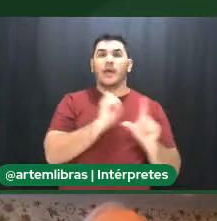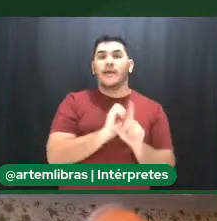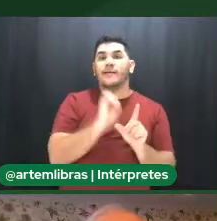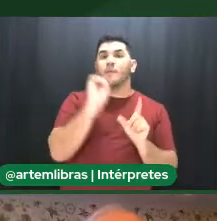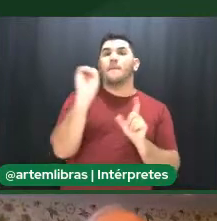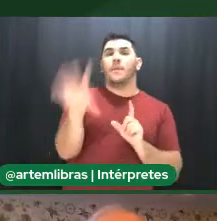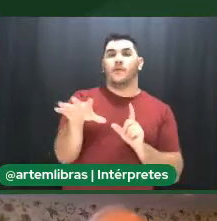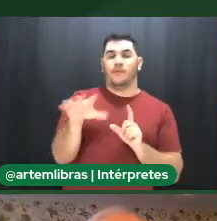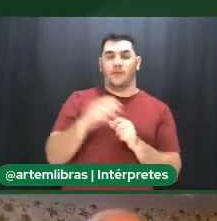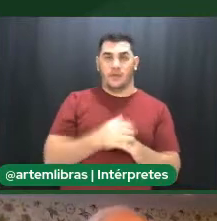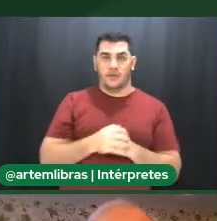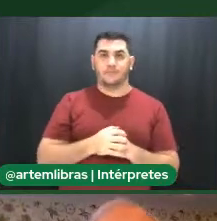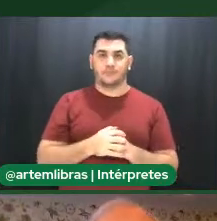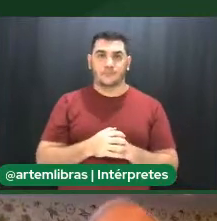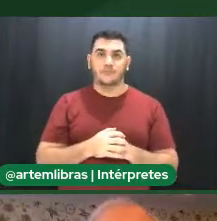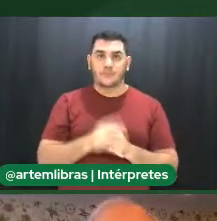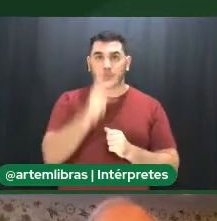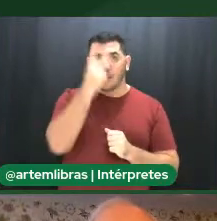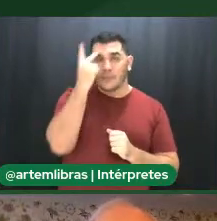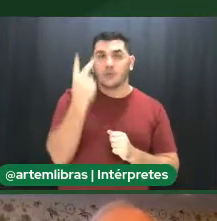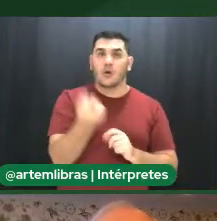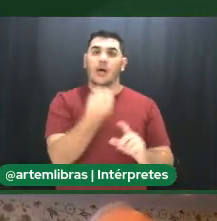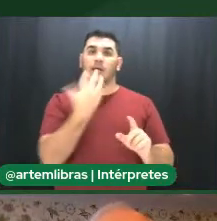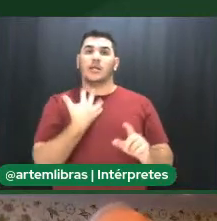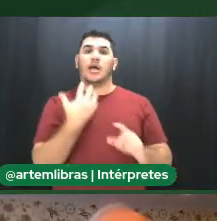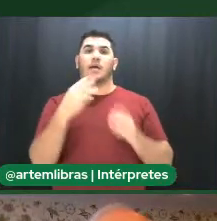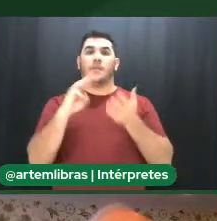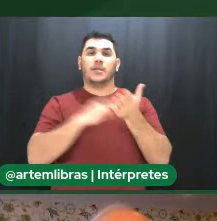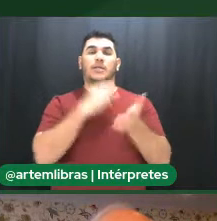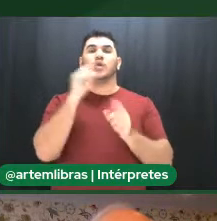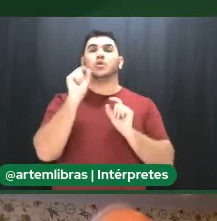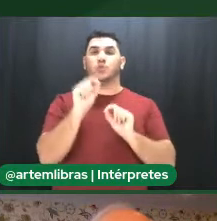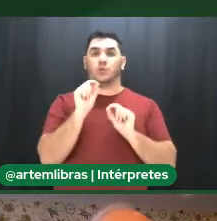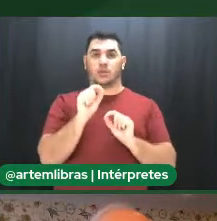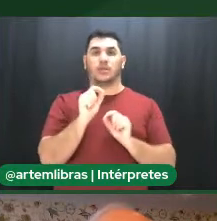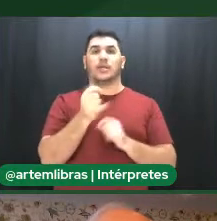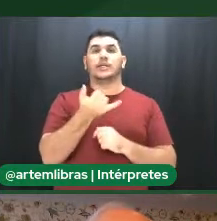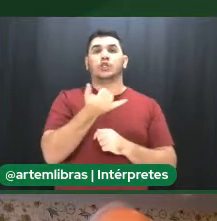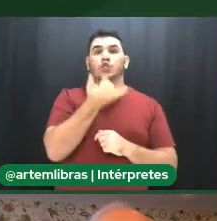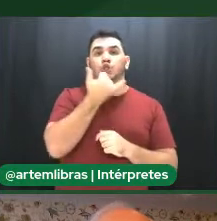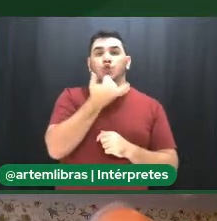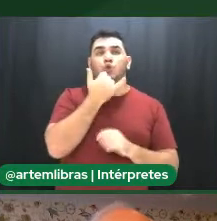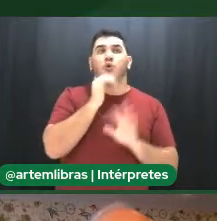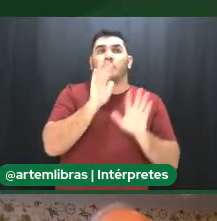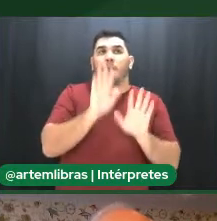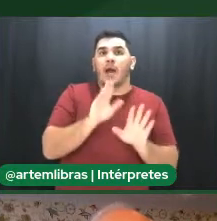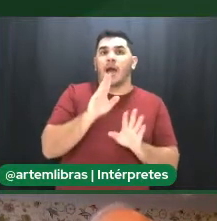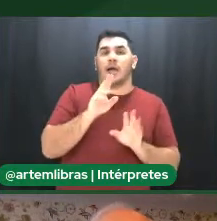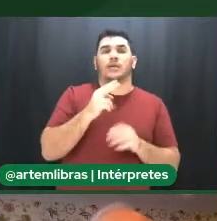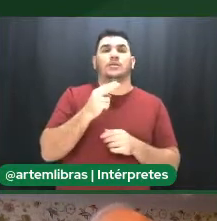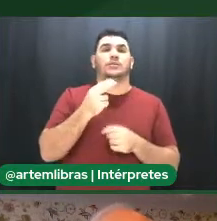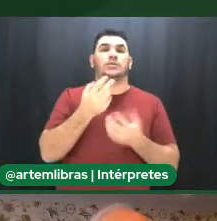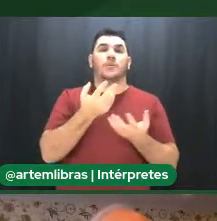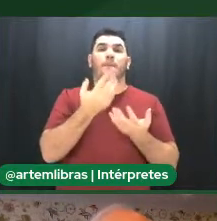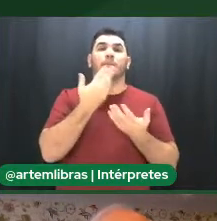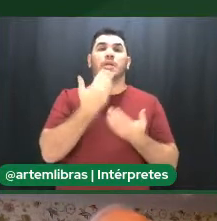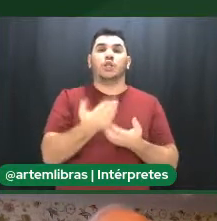was not approved. You might be approved if you reduce the mortgage amount